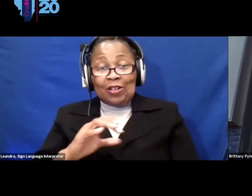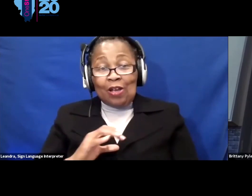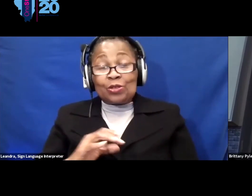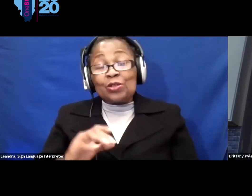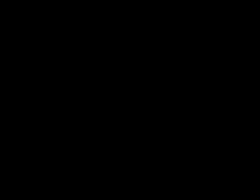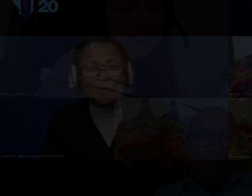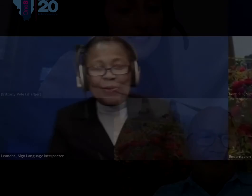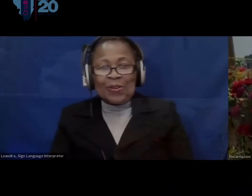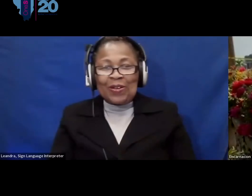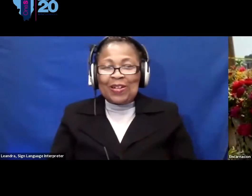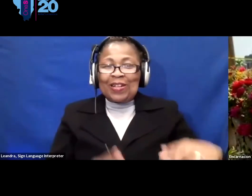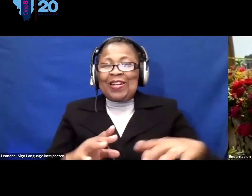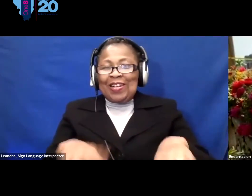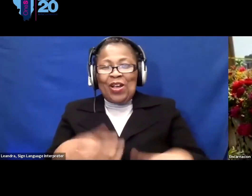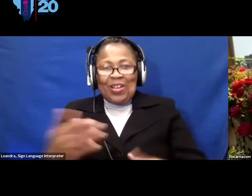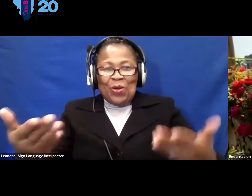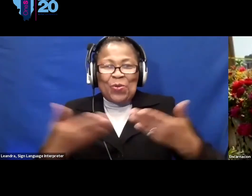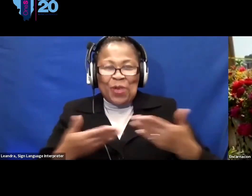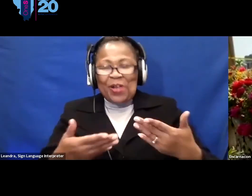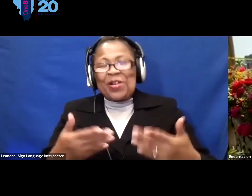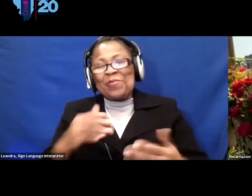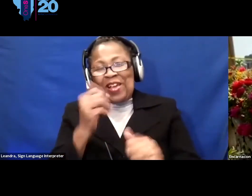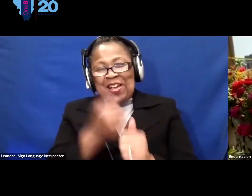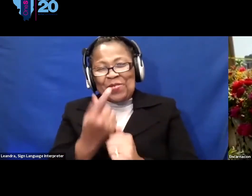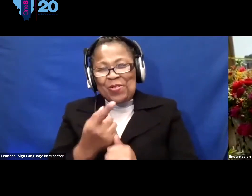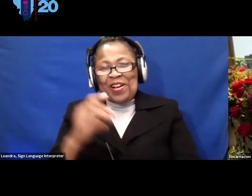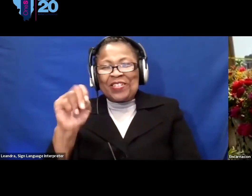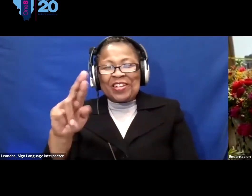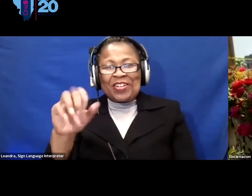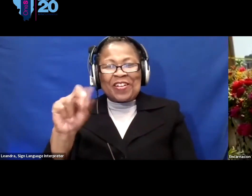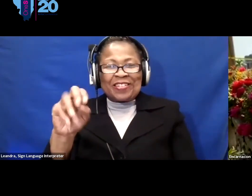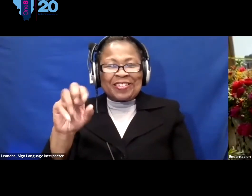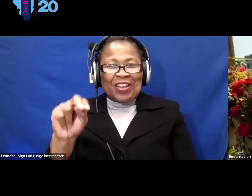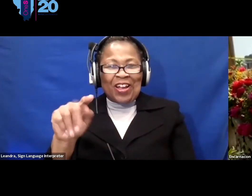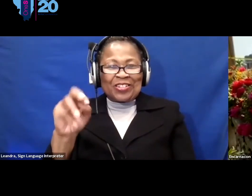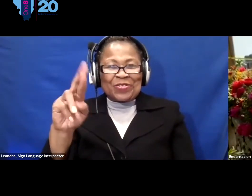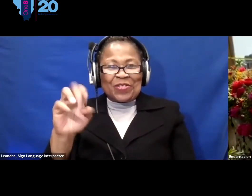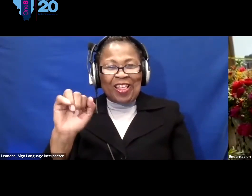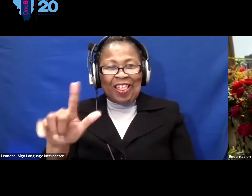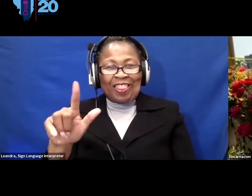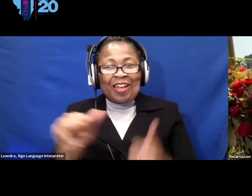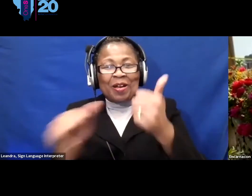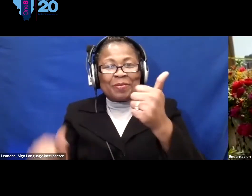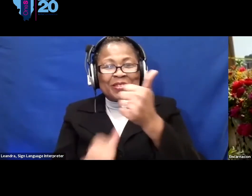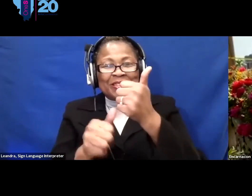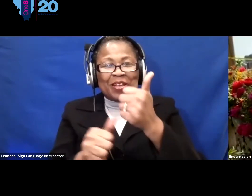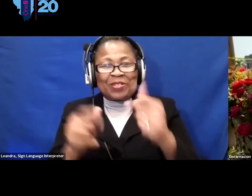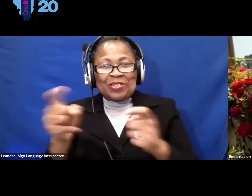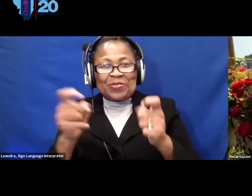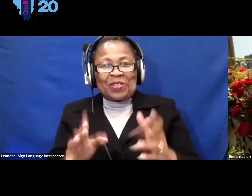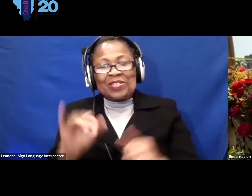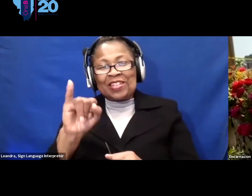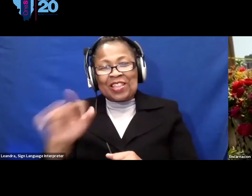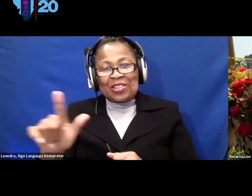a few minutes. Welcome, everyone. My name is Encarnacion Teruel, and I'm Deputy Director at the Illinois Arts